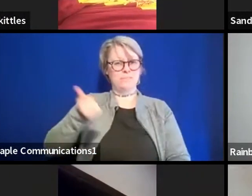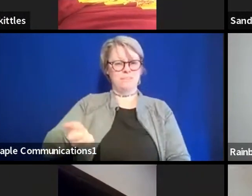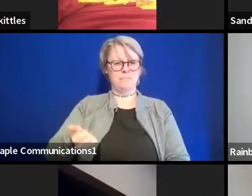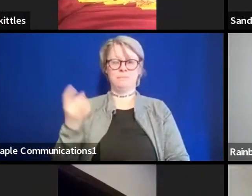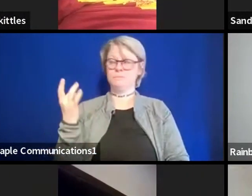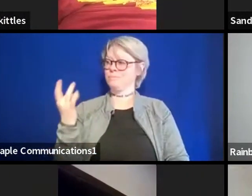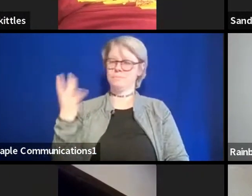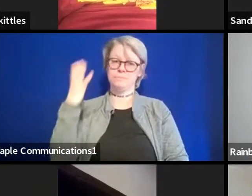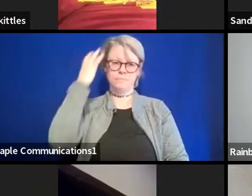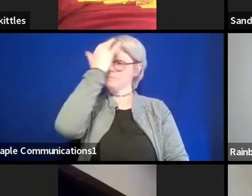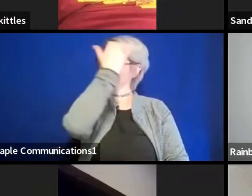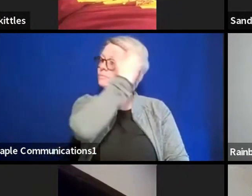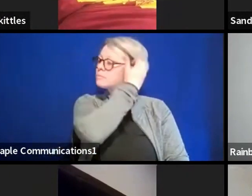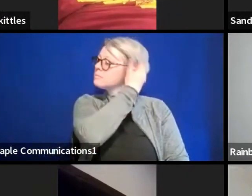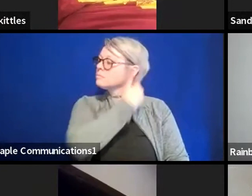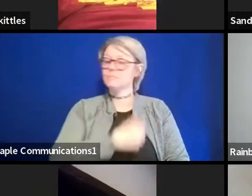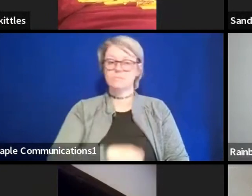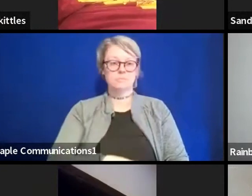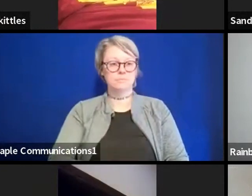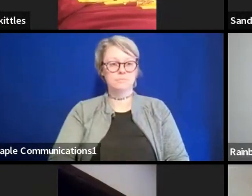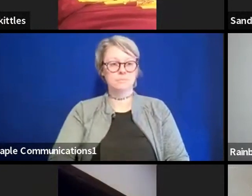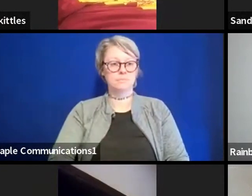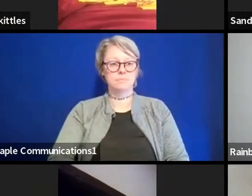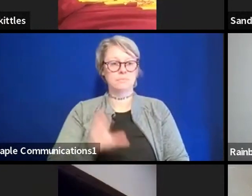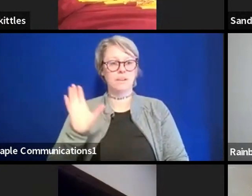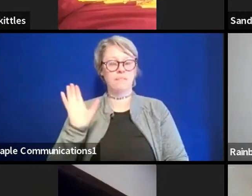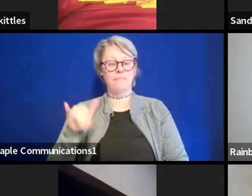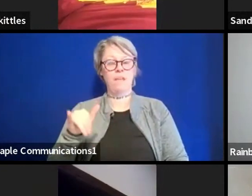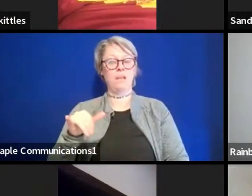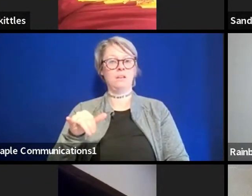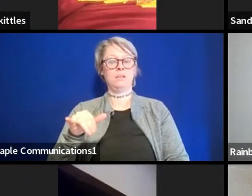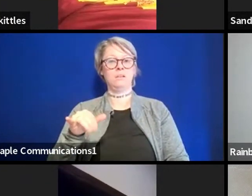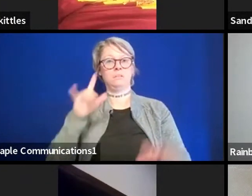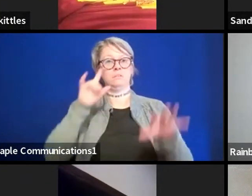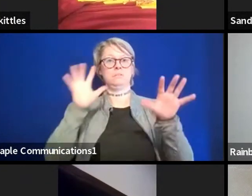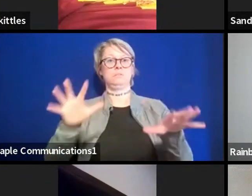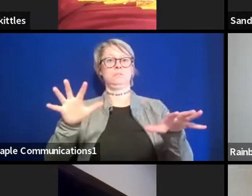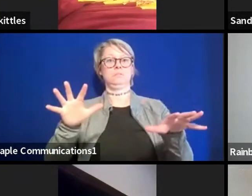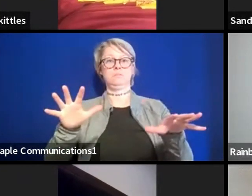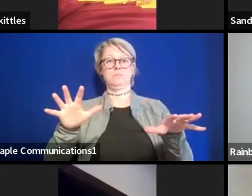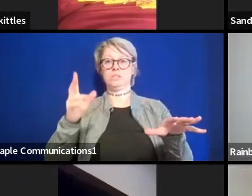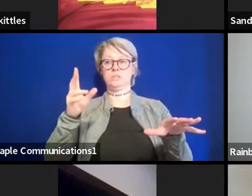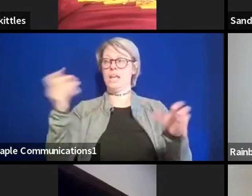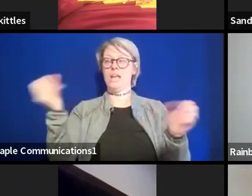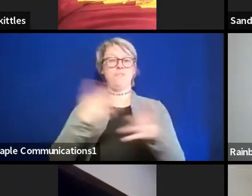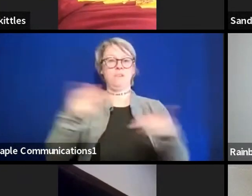suddenly we call it escalation. Everything all of a sudden gets a whole lot